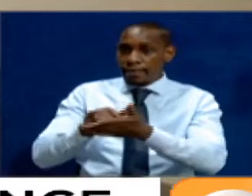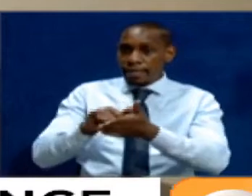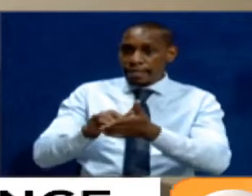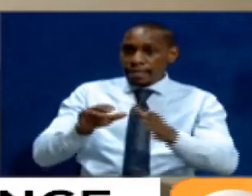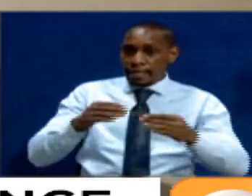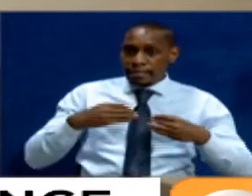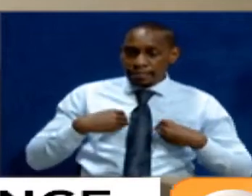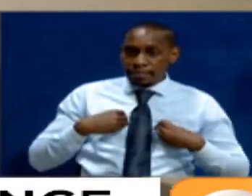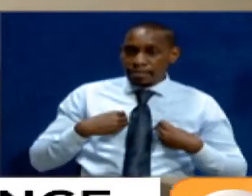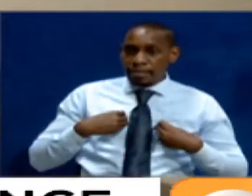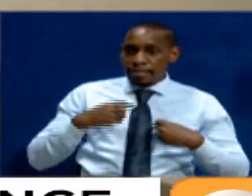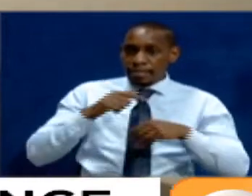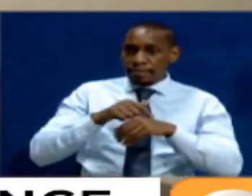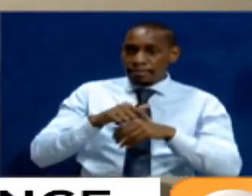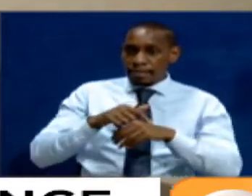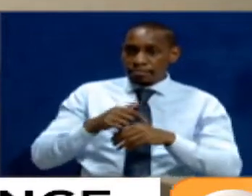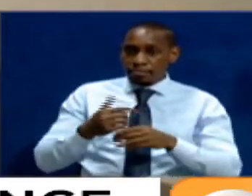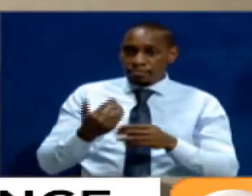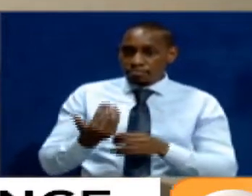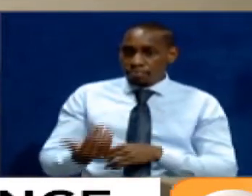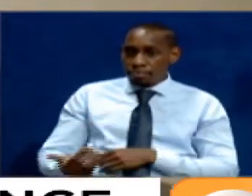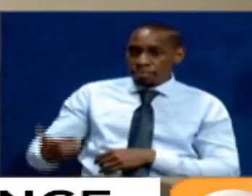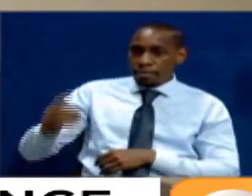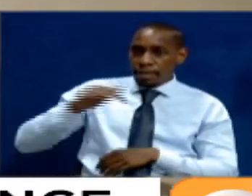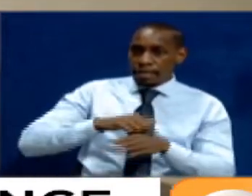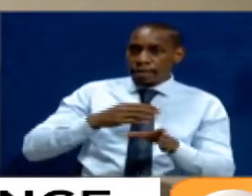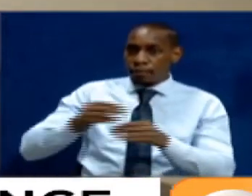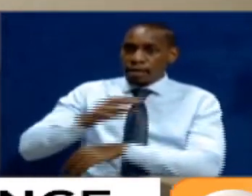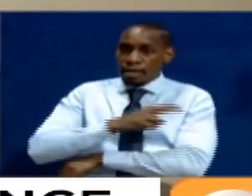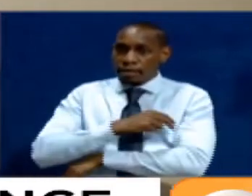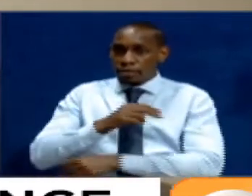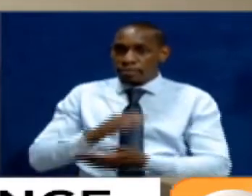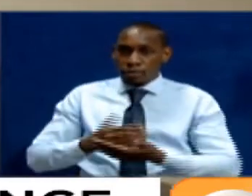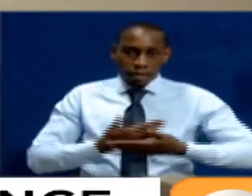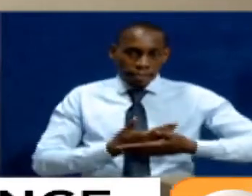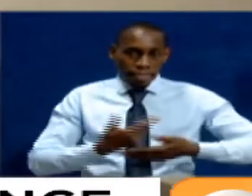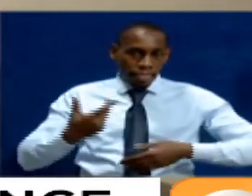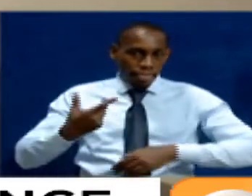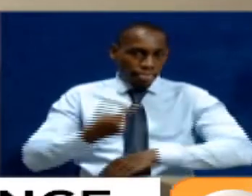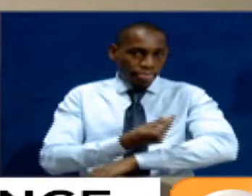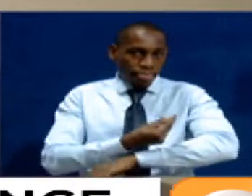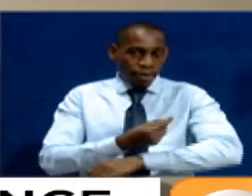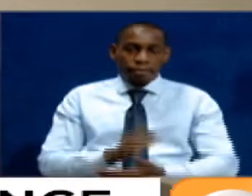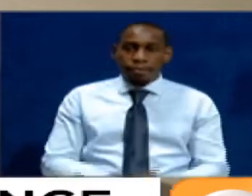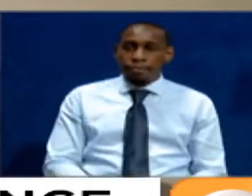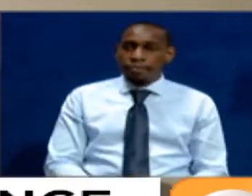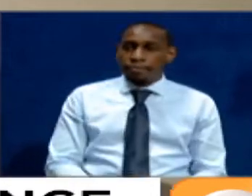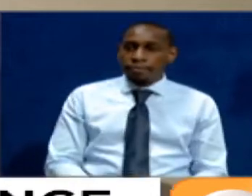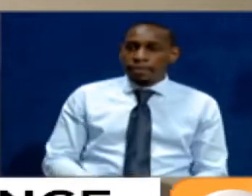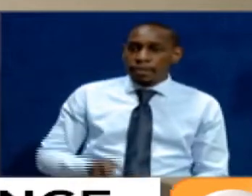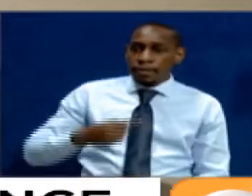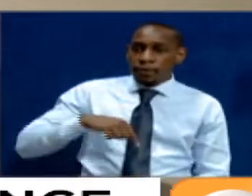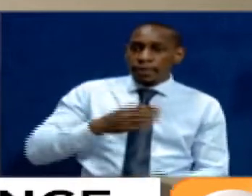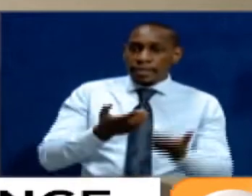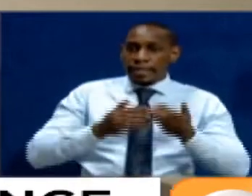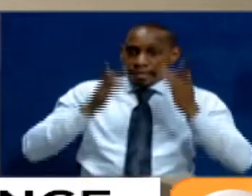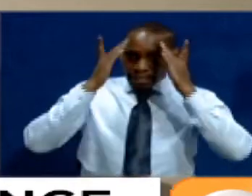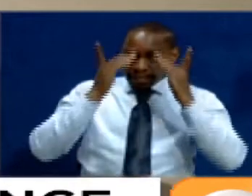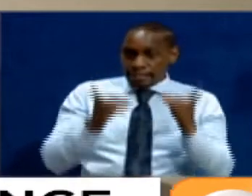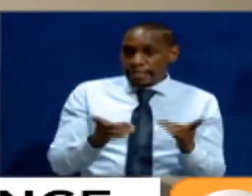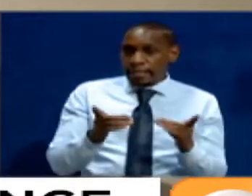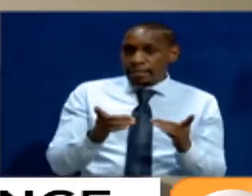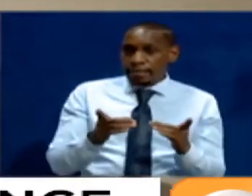received them as children when we were taken to the clinic and held down and received the injection. We need to make the